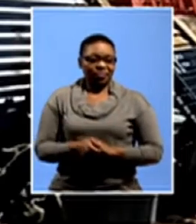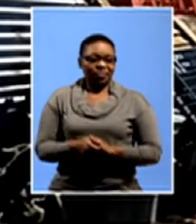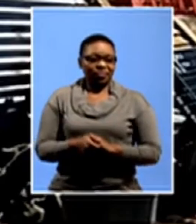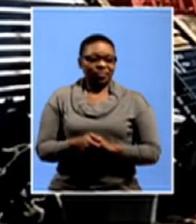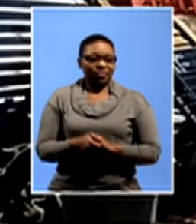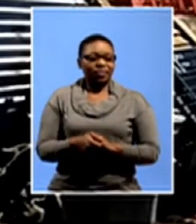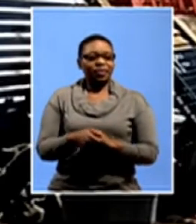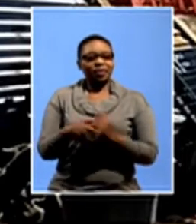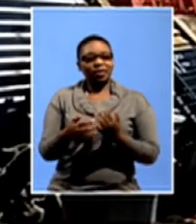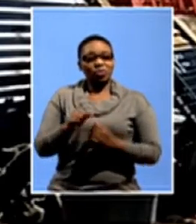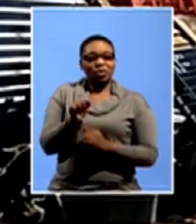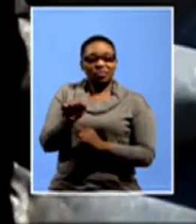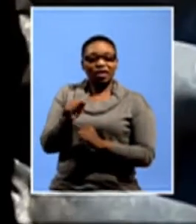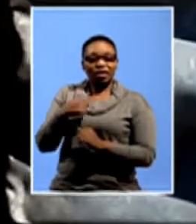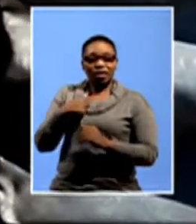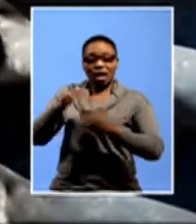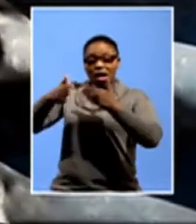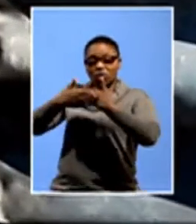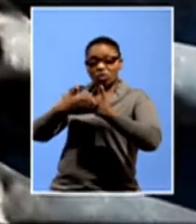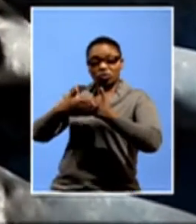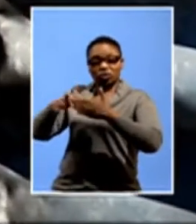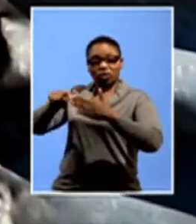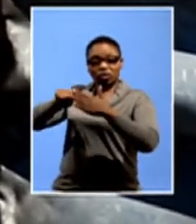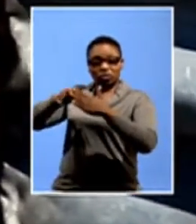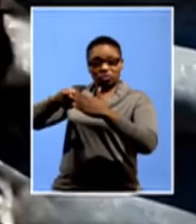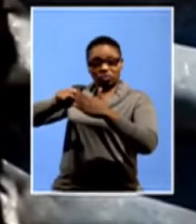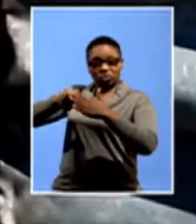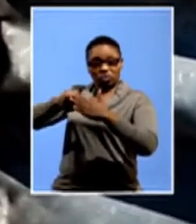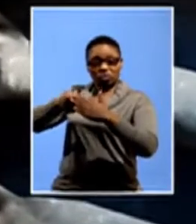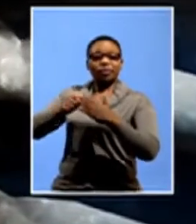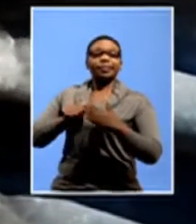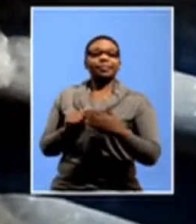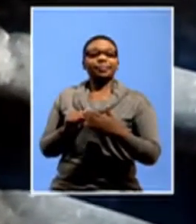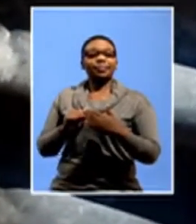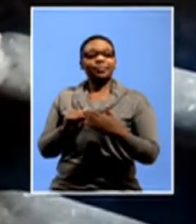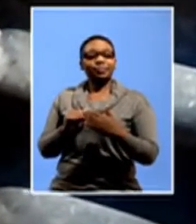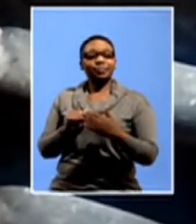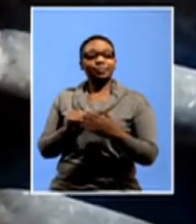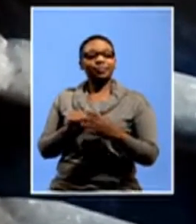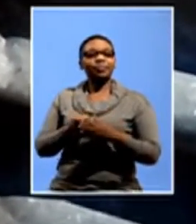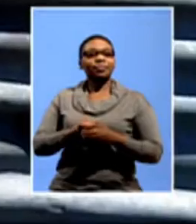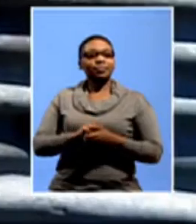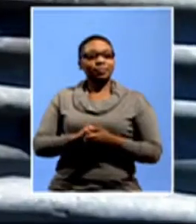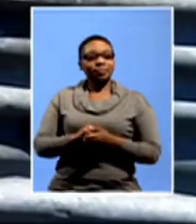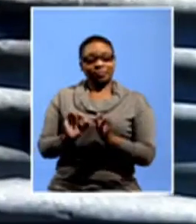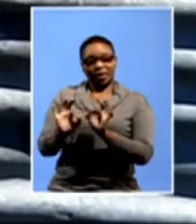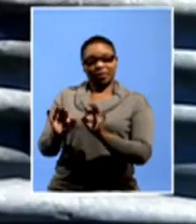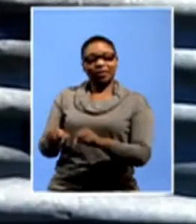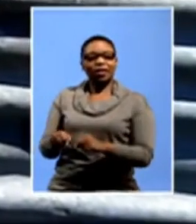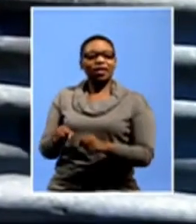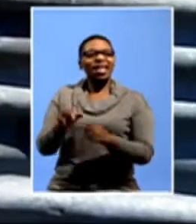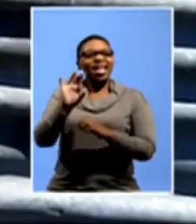meisjes is een slang brengen. Zo moet hij het zo kunnen. Gaat jullie die nou? Yes. Mooi toedraaien? Ja.